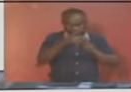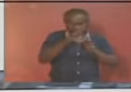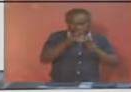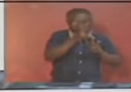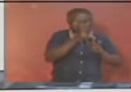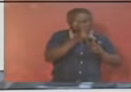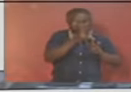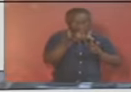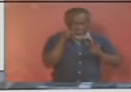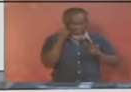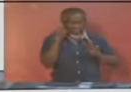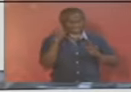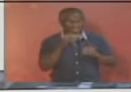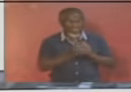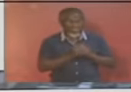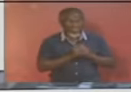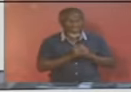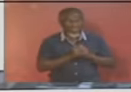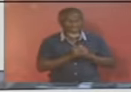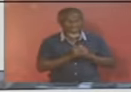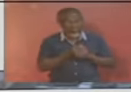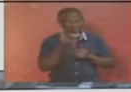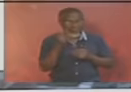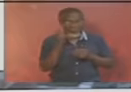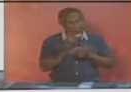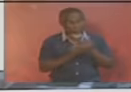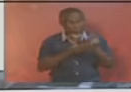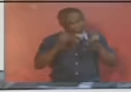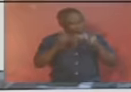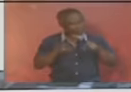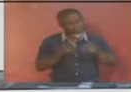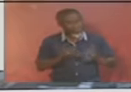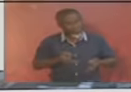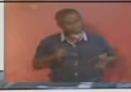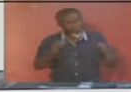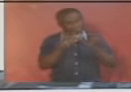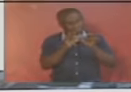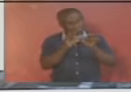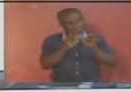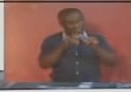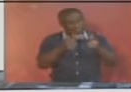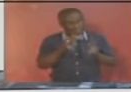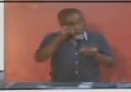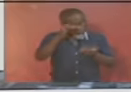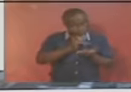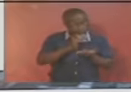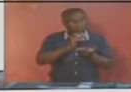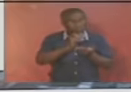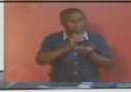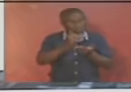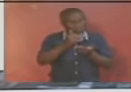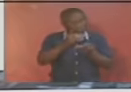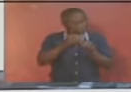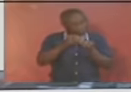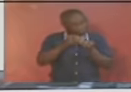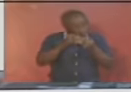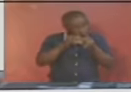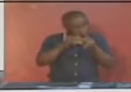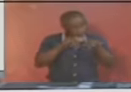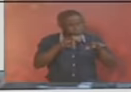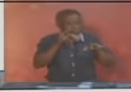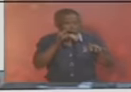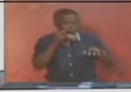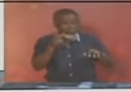that those 2 layers of activity by themselves are helping to reduce greatly that risk of transmission of illness at this point